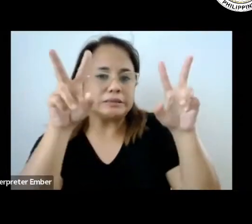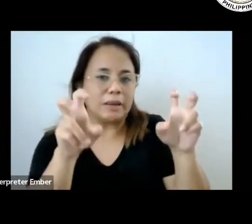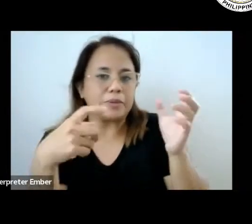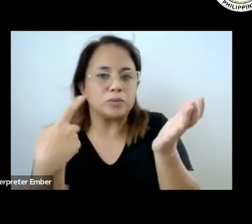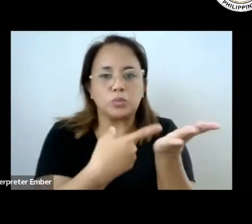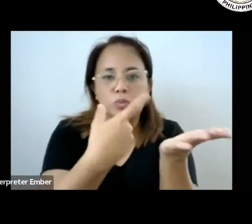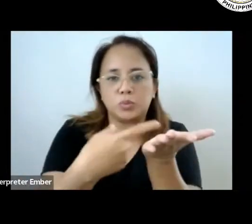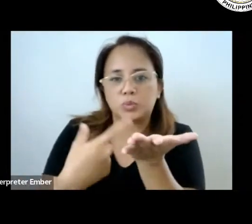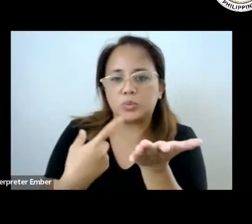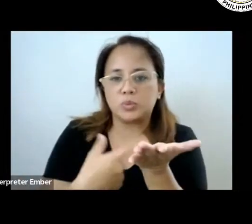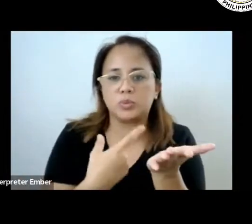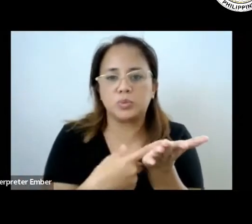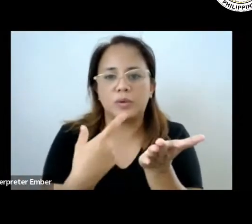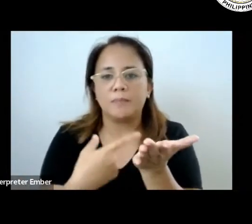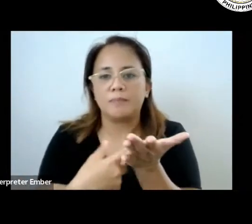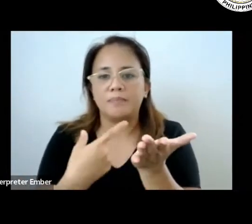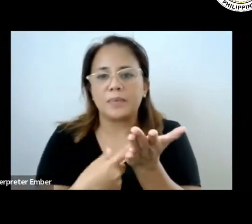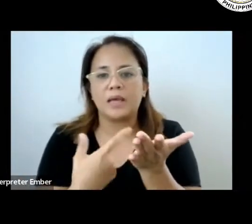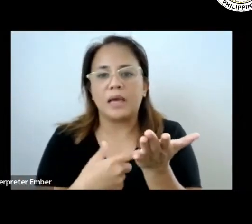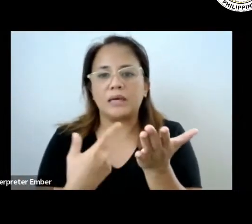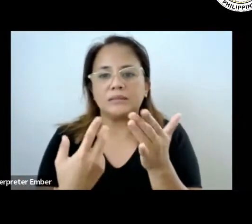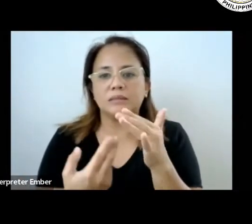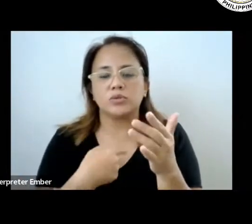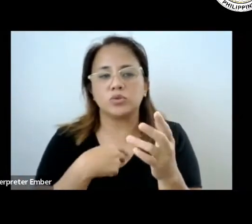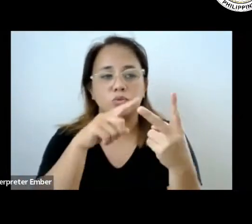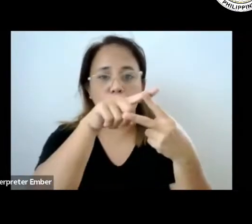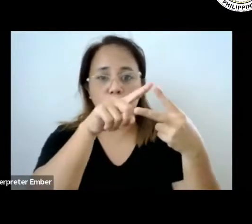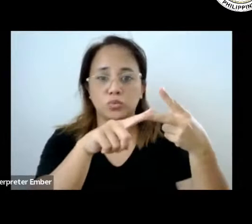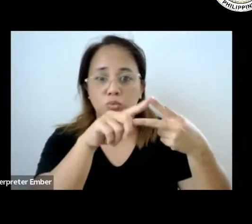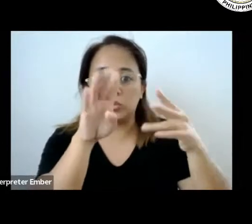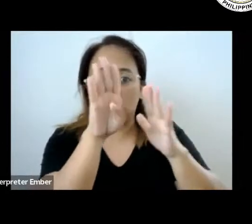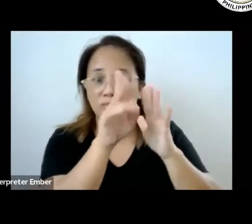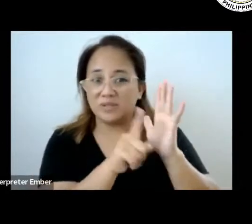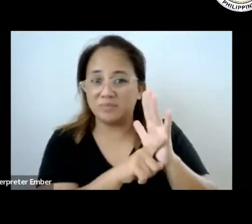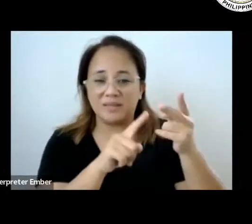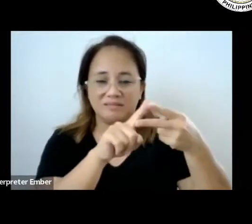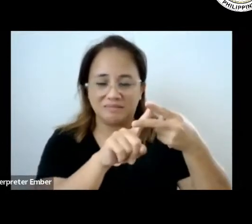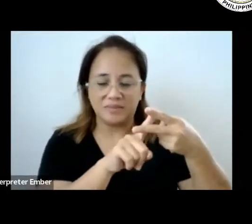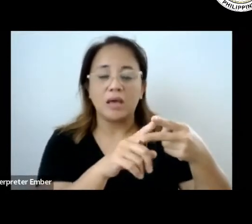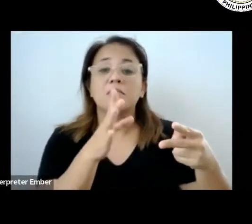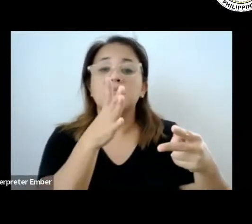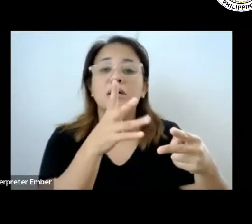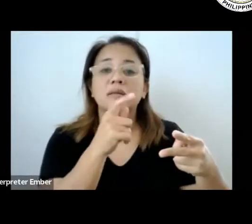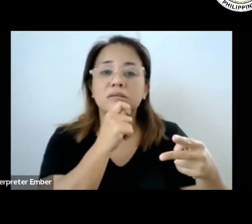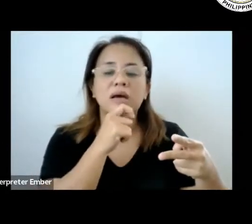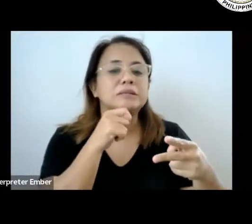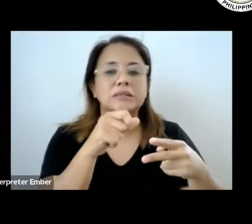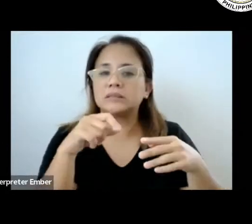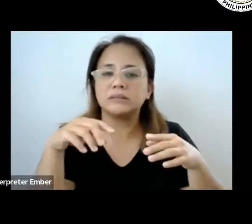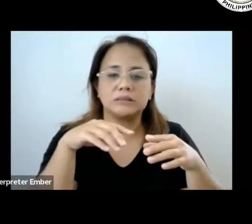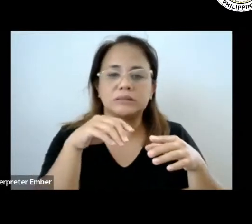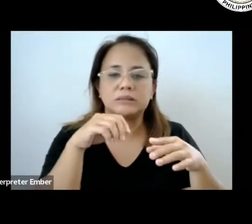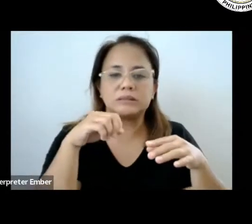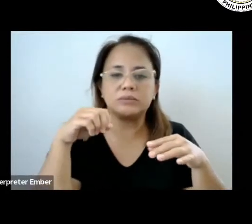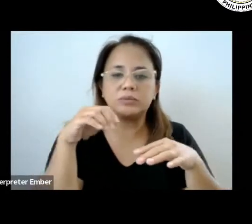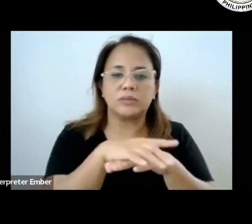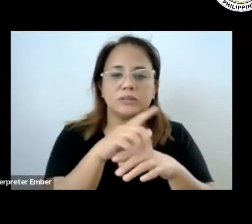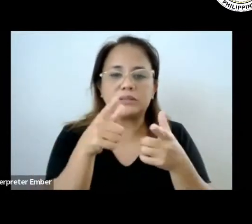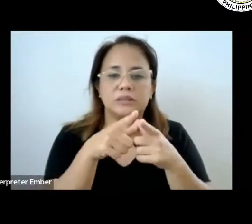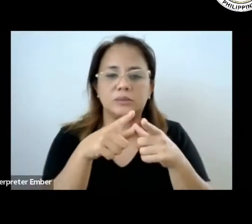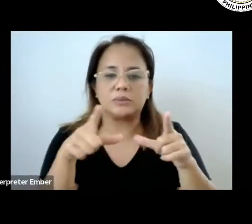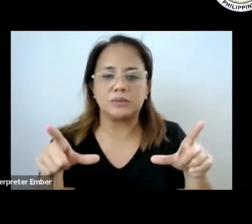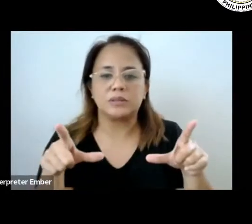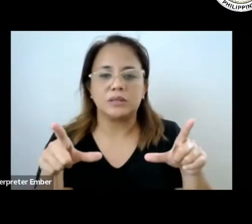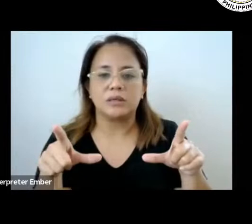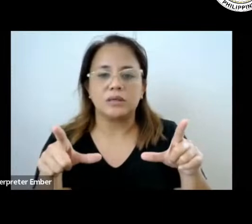discussed under these two bills. So mother tongue should not be affected. Sign language should not be